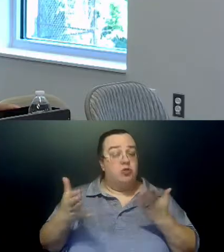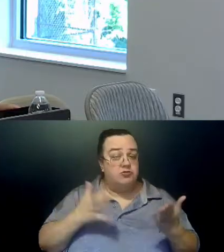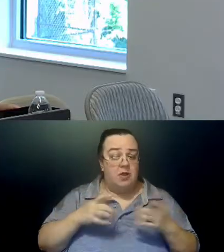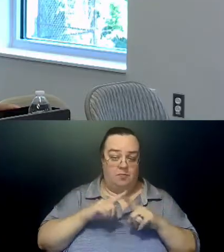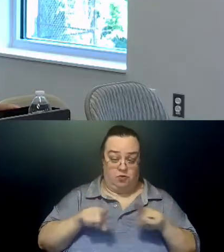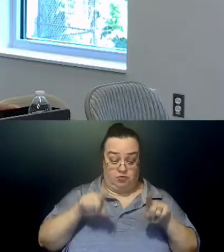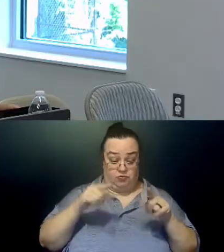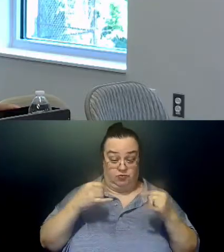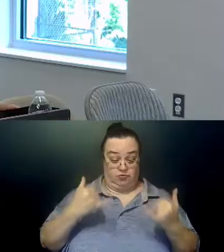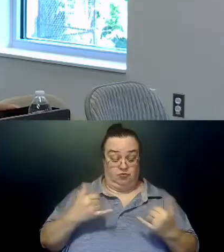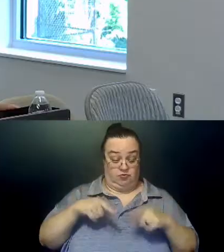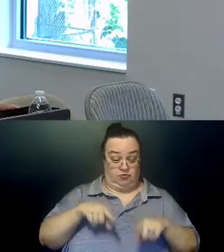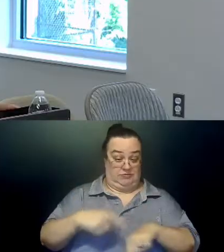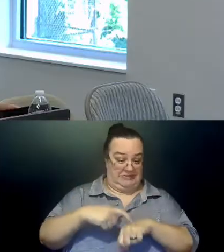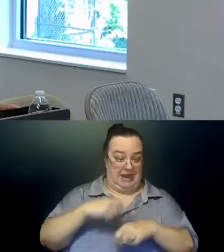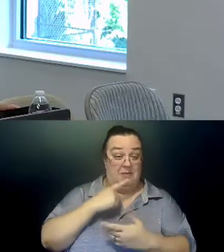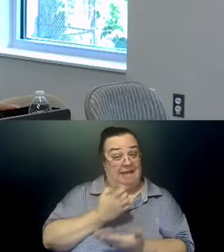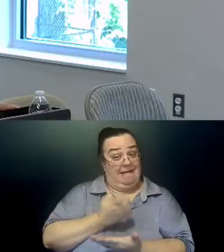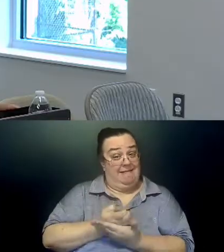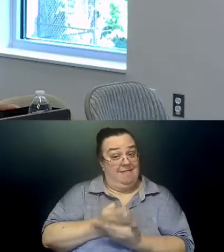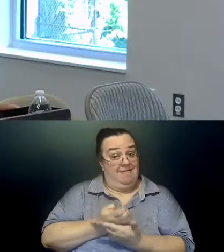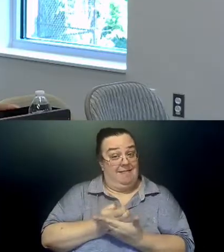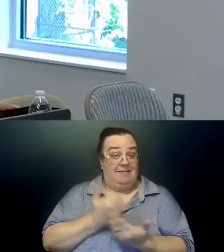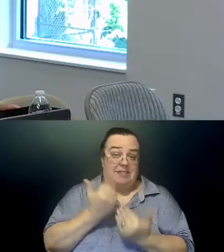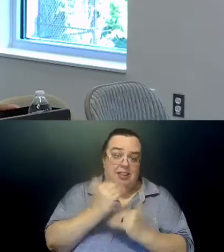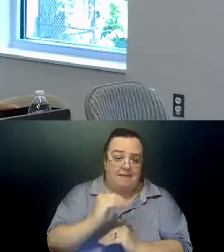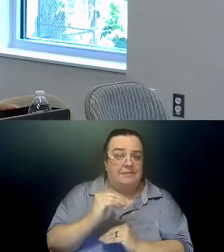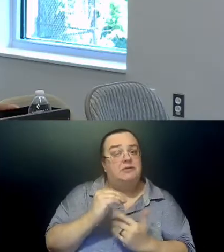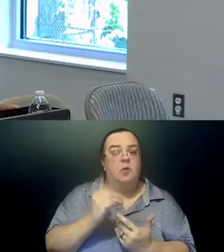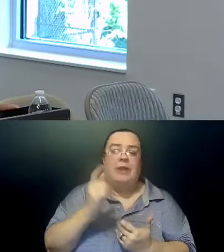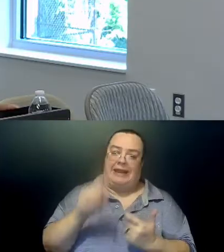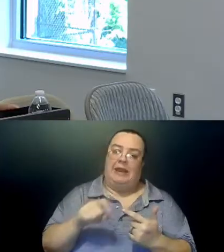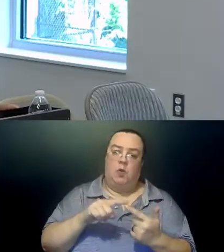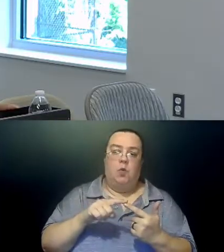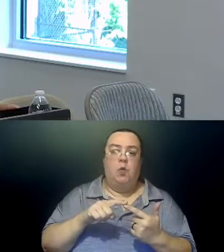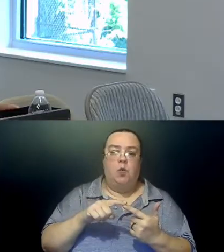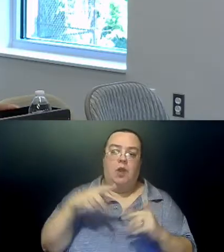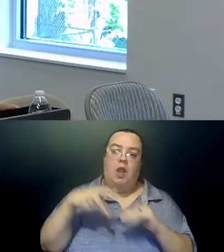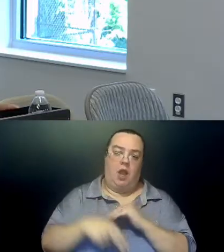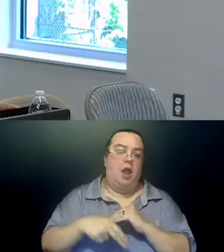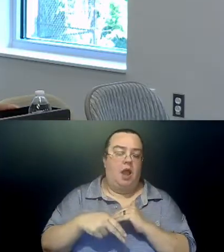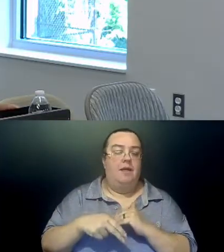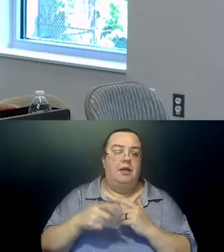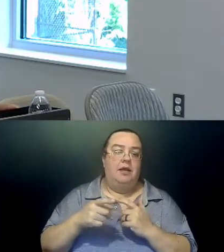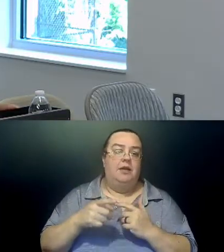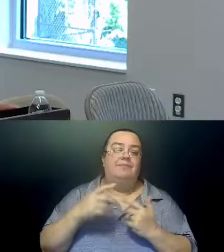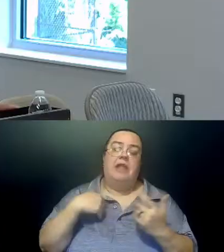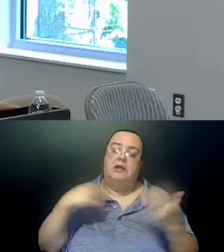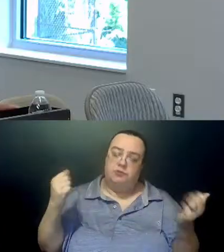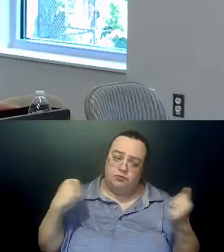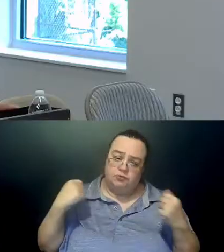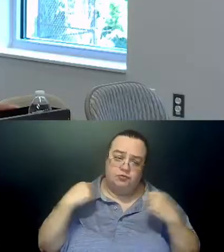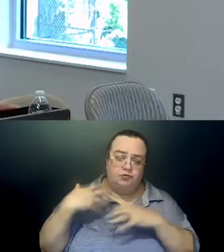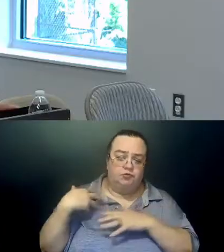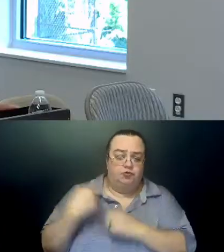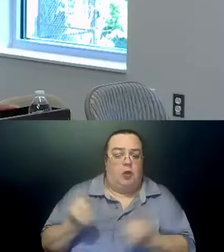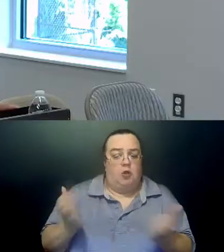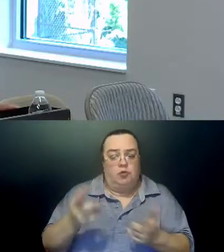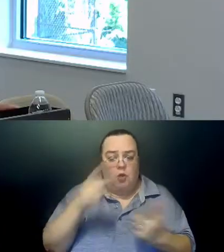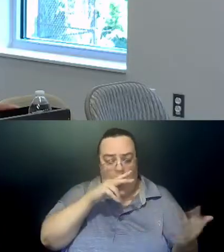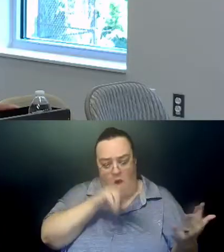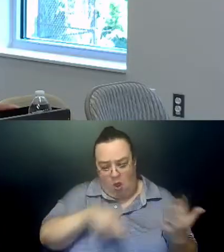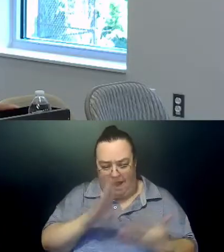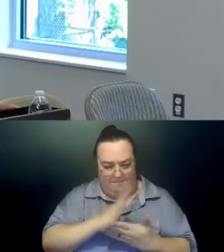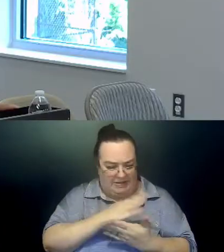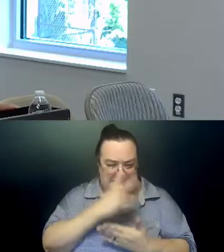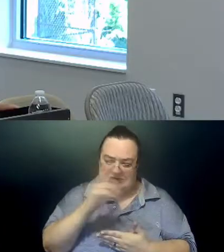economic limitations, we have to cut back. And I strongly encourage you to look at the budgets and figure out where we can cut back.